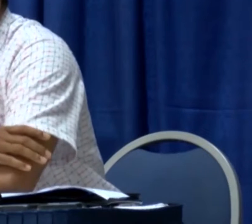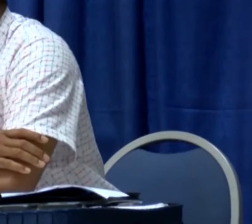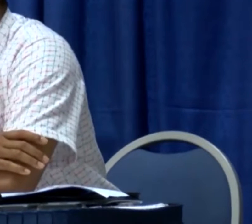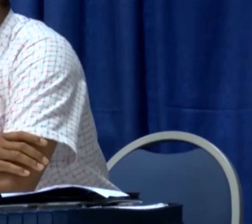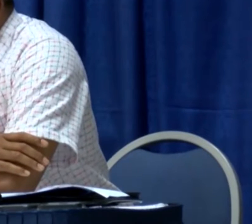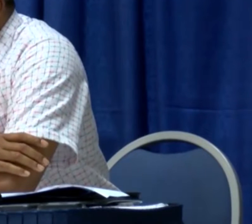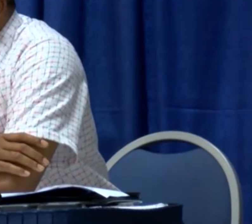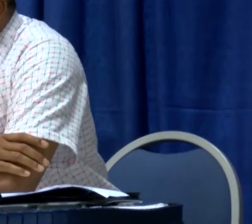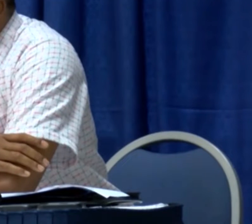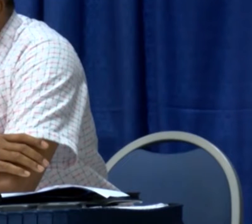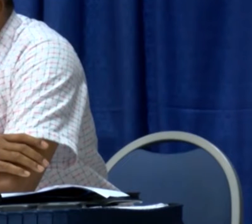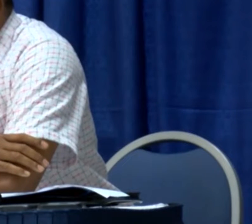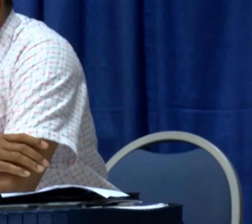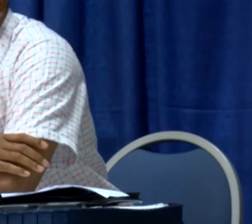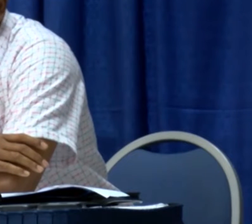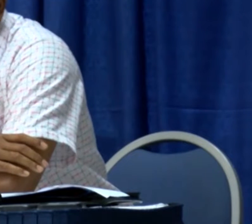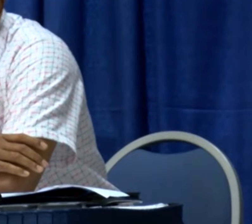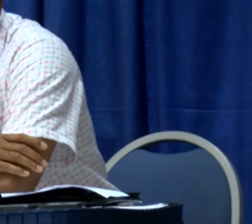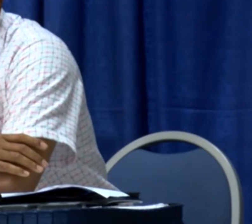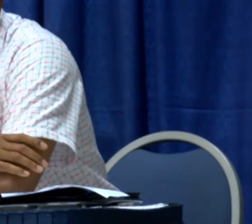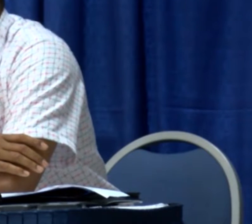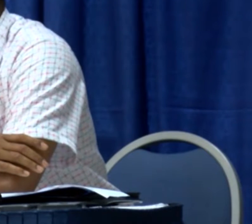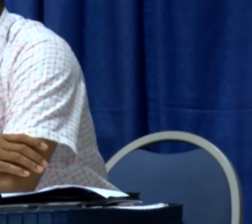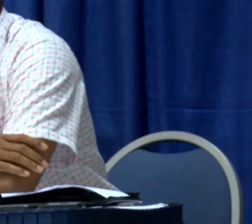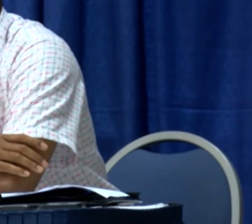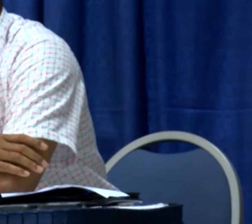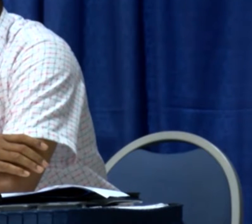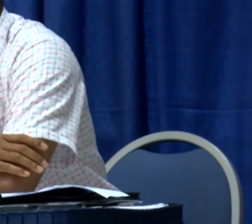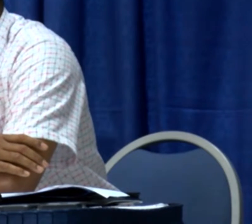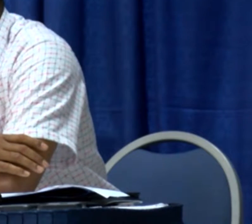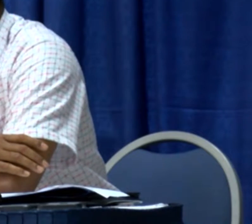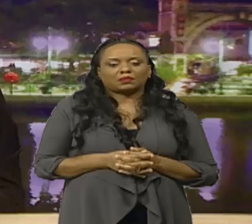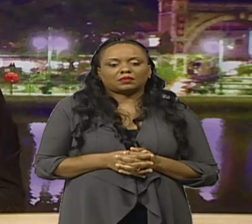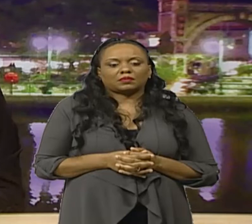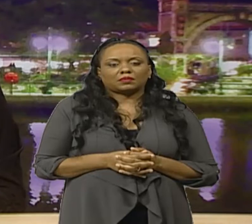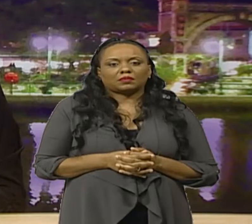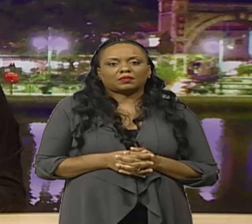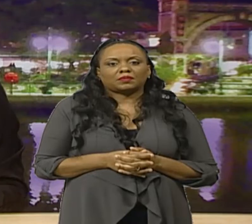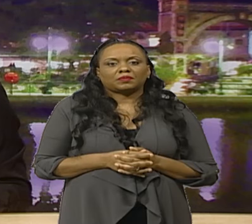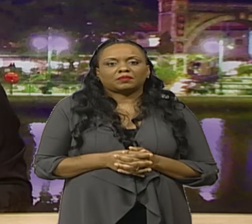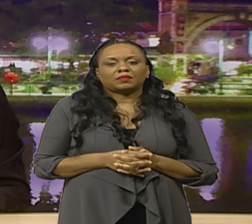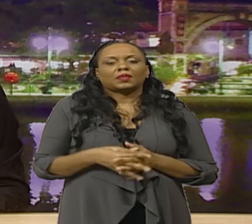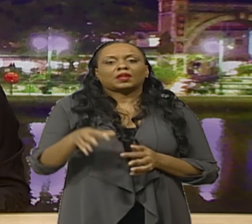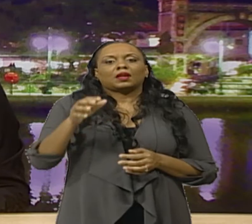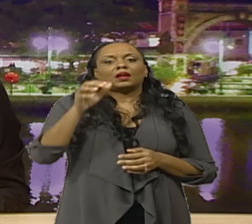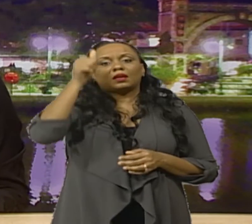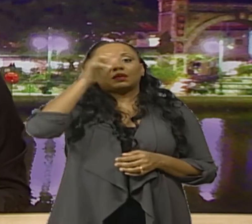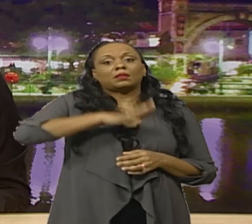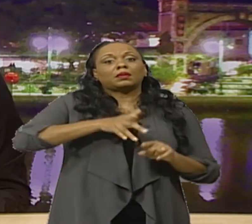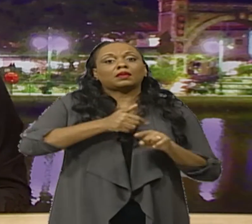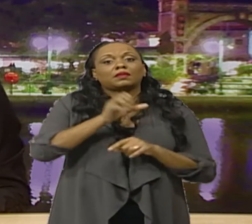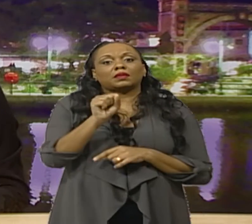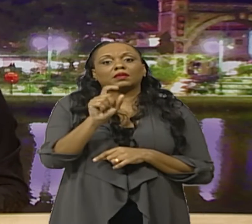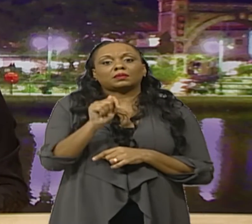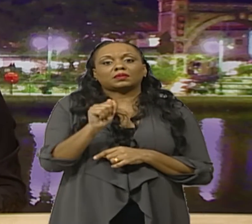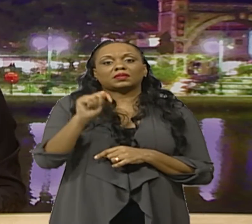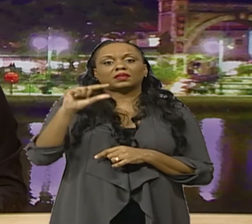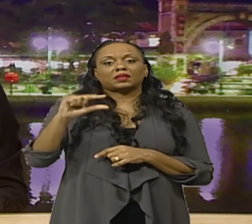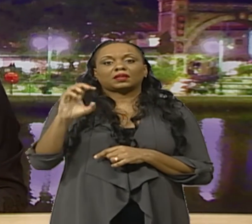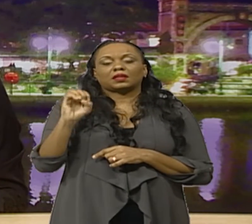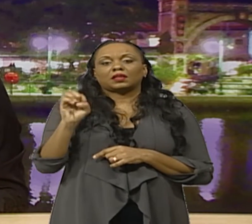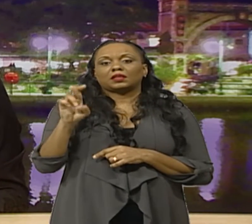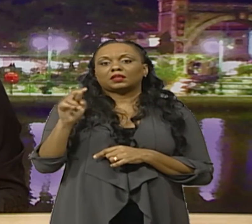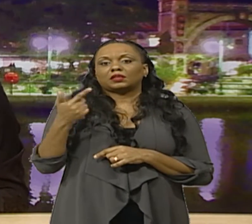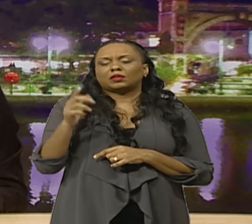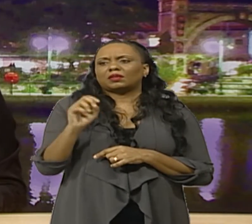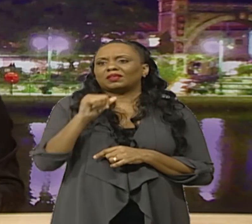new dawn, and you are here to help us to do the right things. In other news now, a St. George resident is